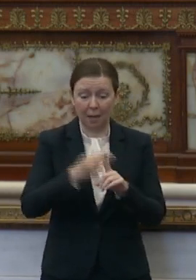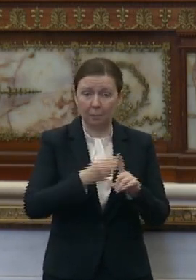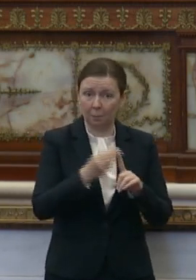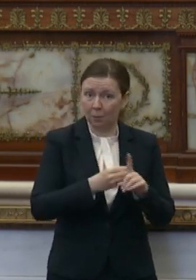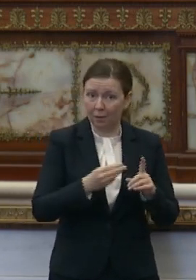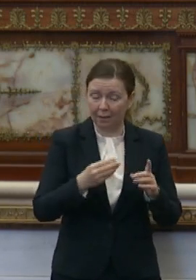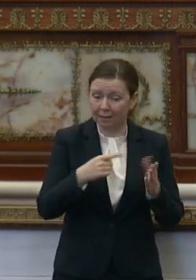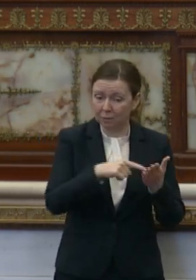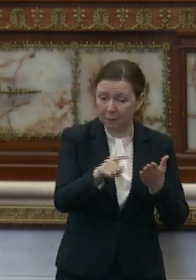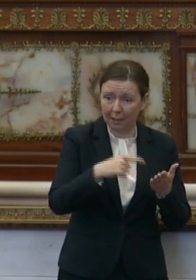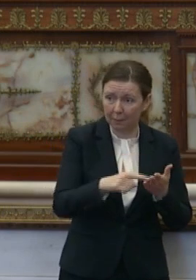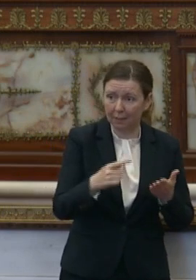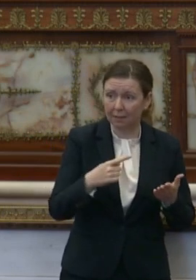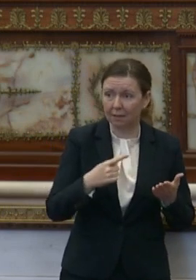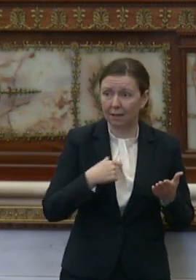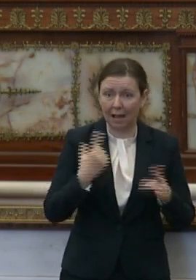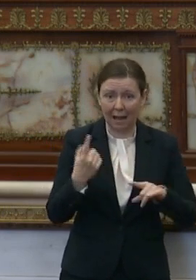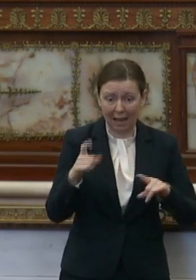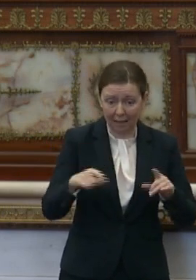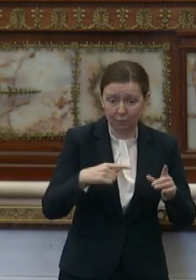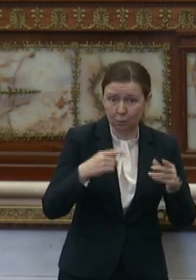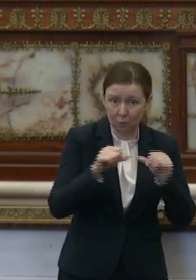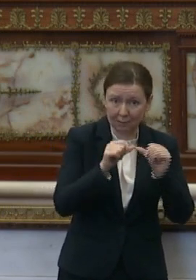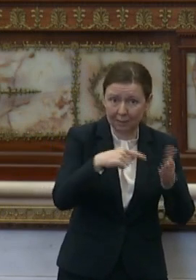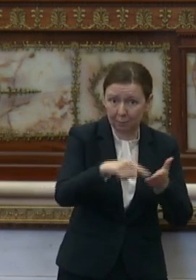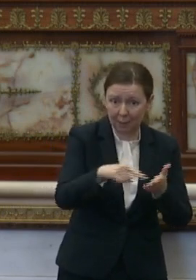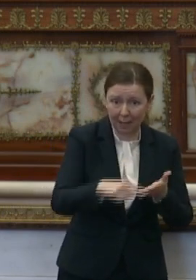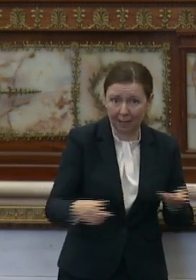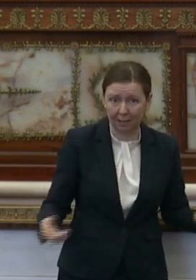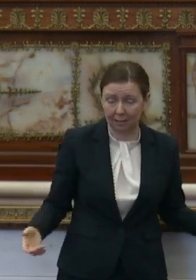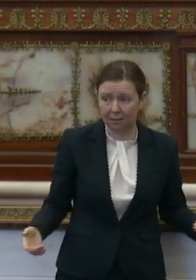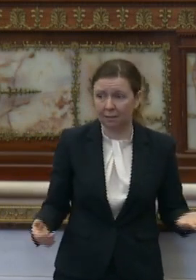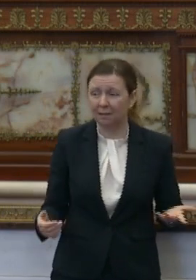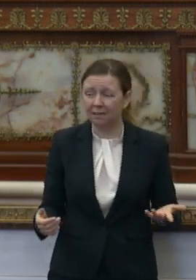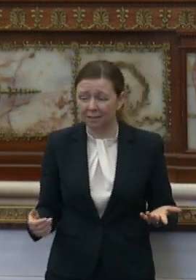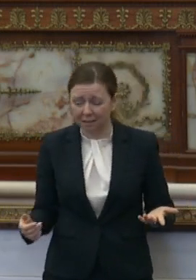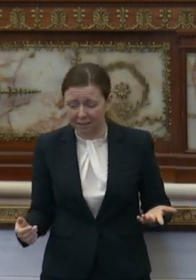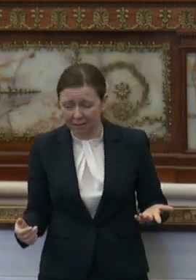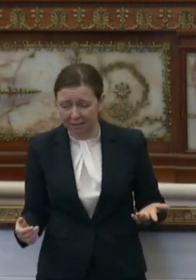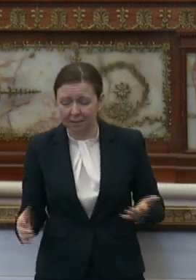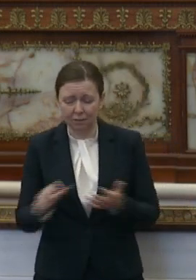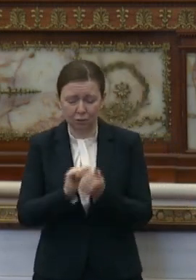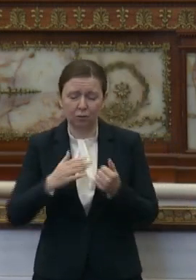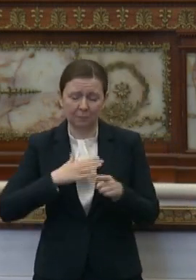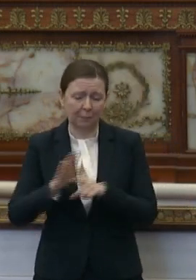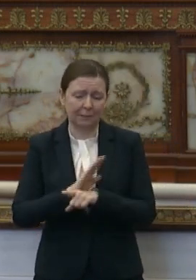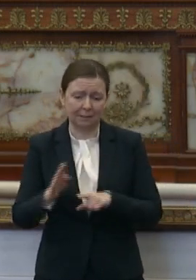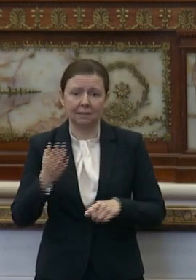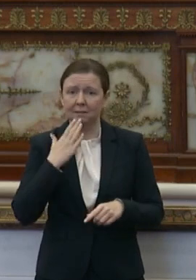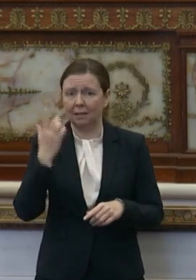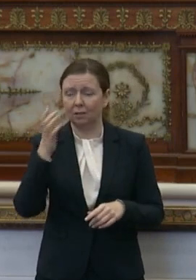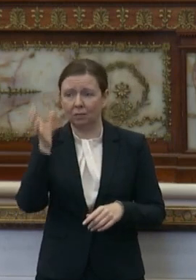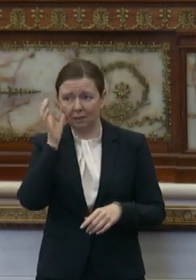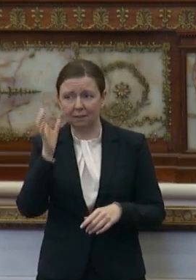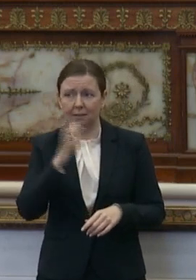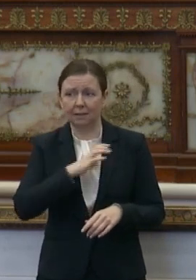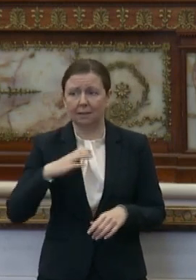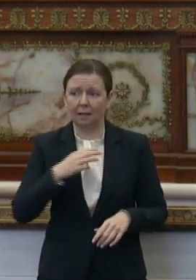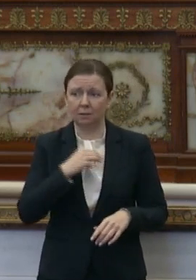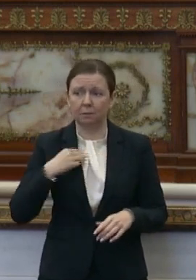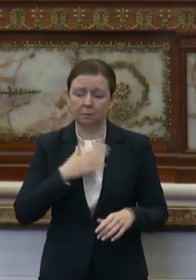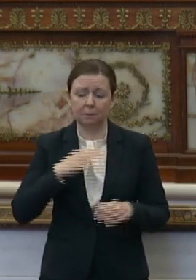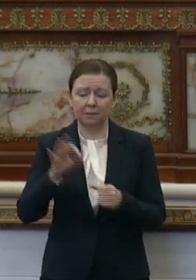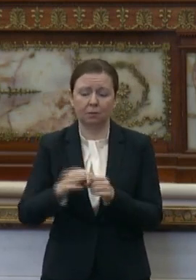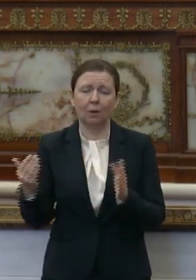bills, however, do not stop. Not having the rent to pay for these expenses will destroy my business. Thank you for listening, council members, and please